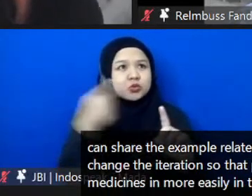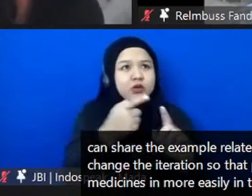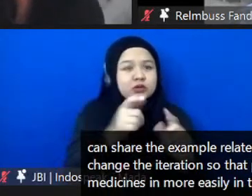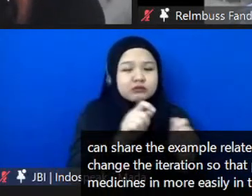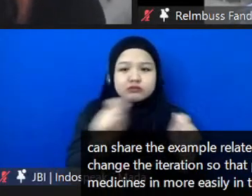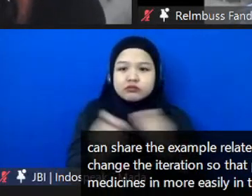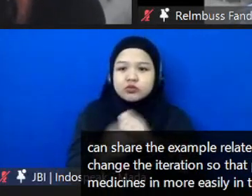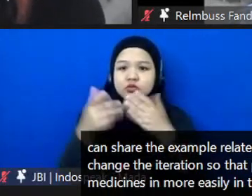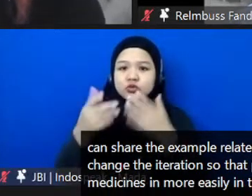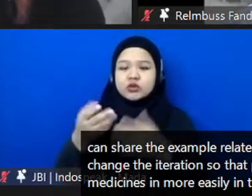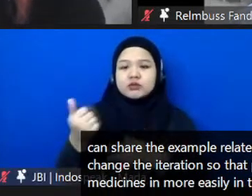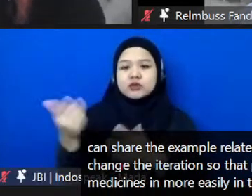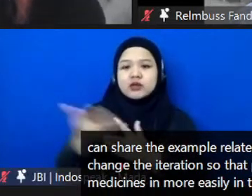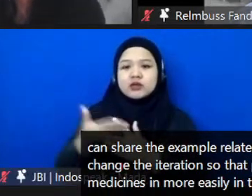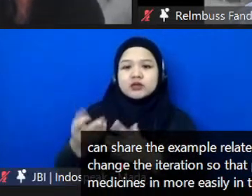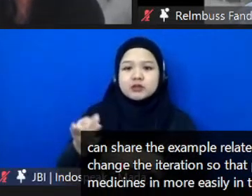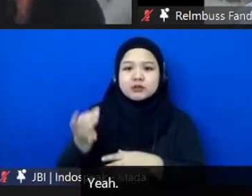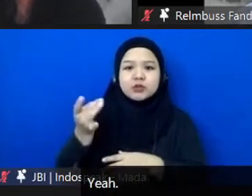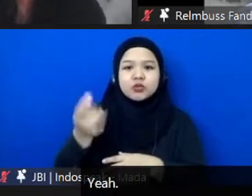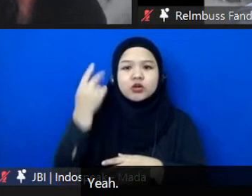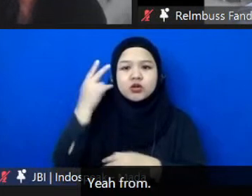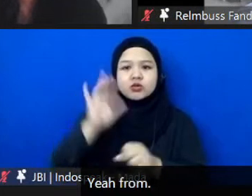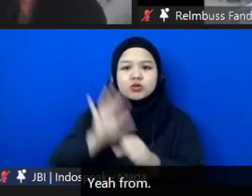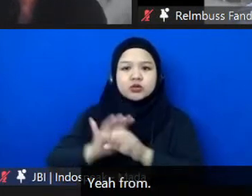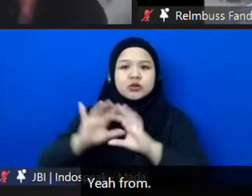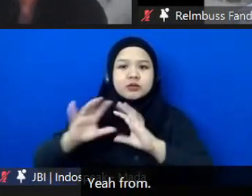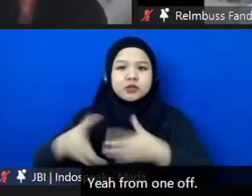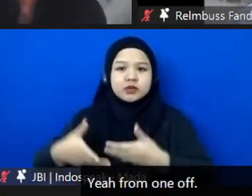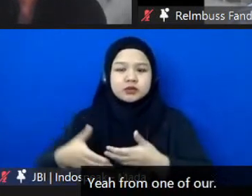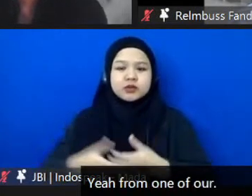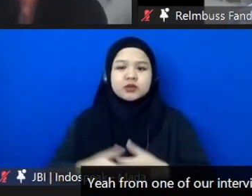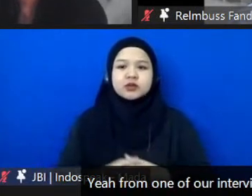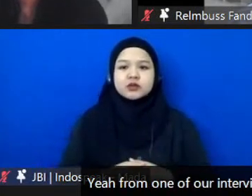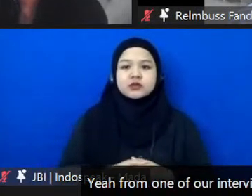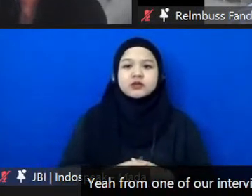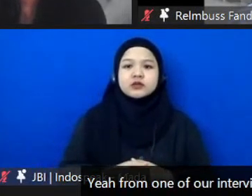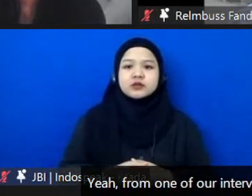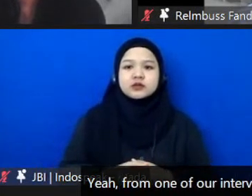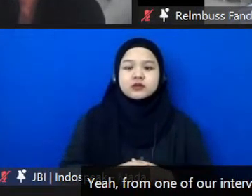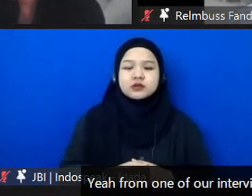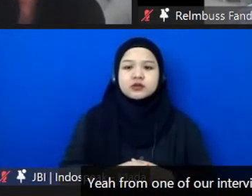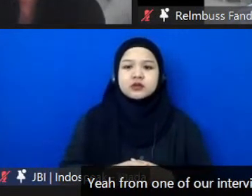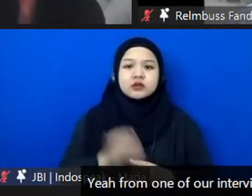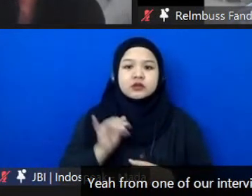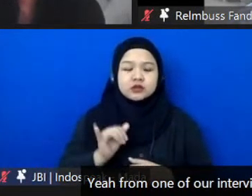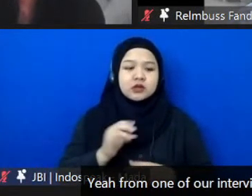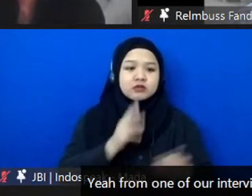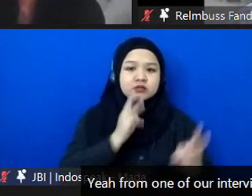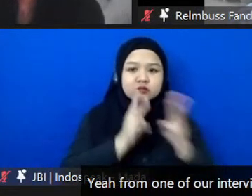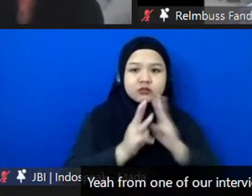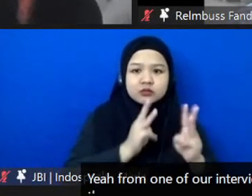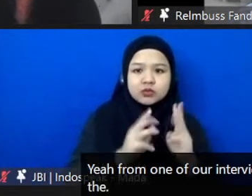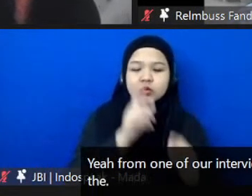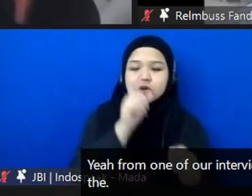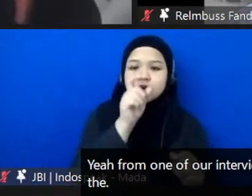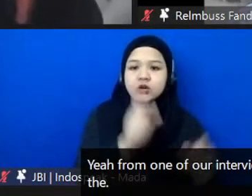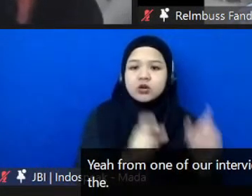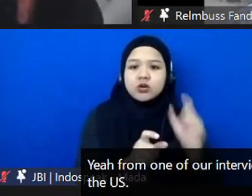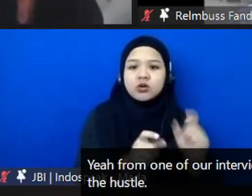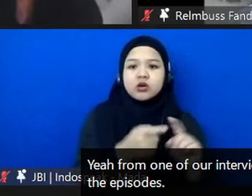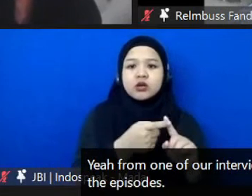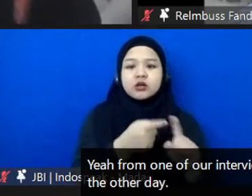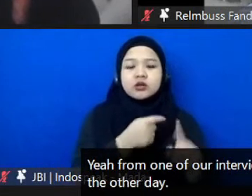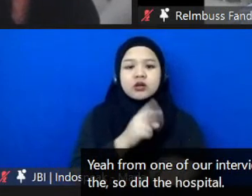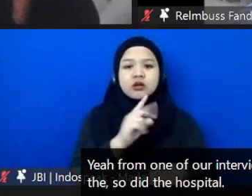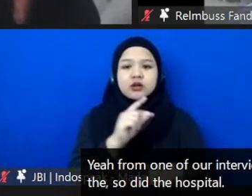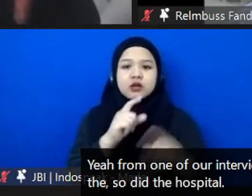pandemic. Yeah, from one of our interview with the people from the RSUD,